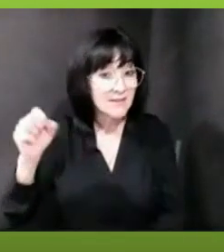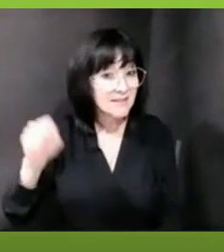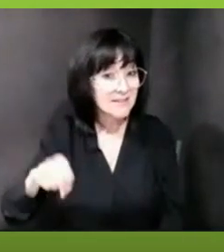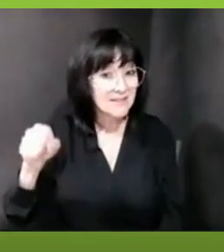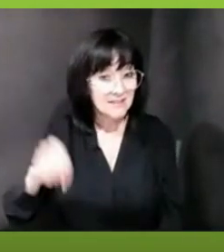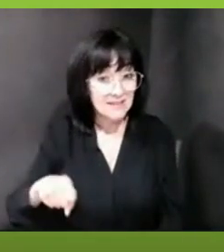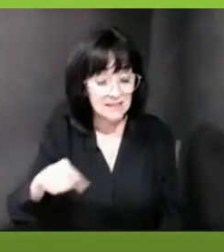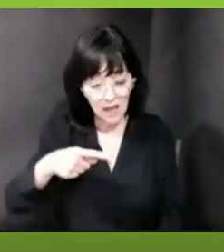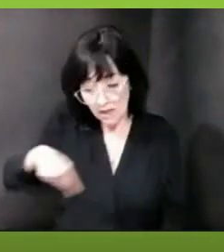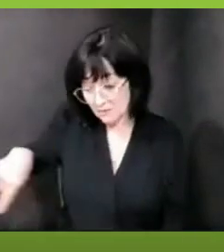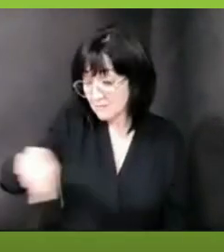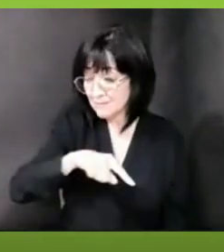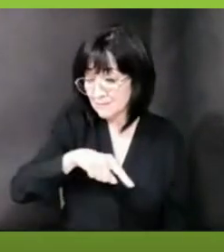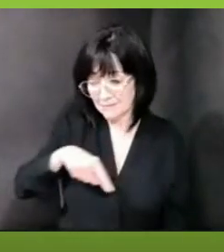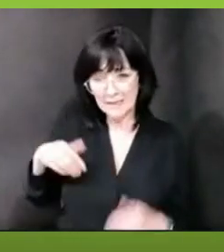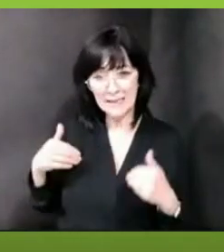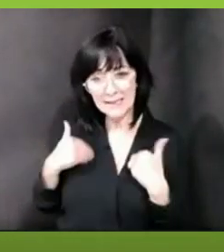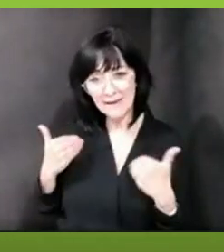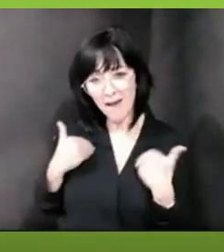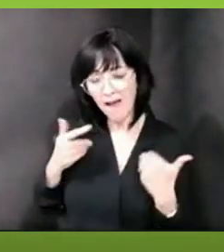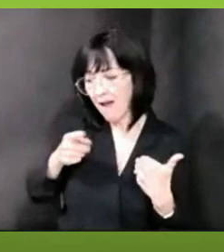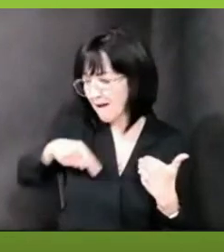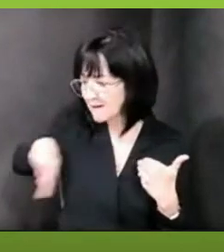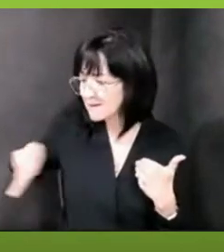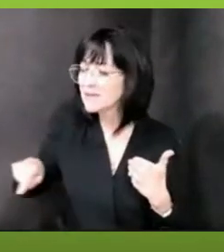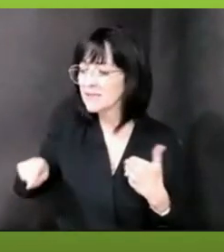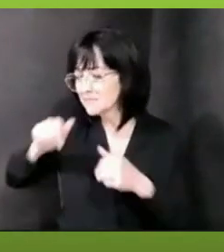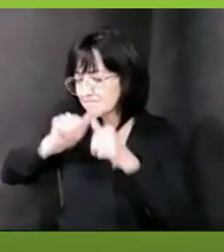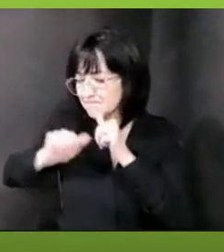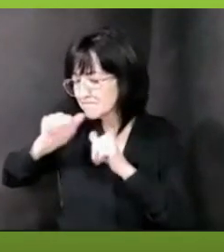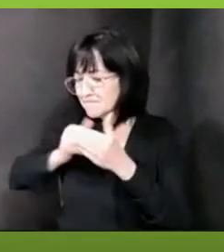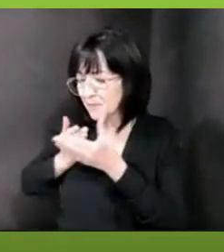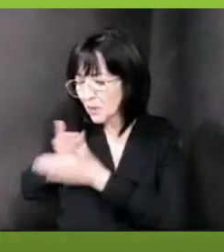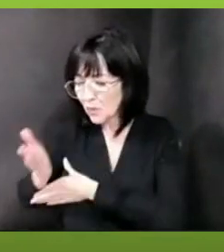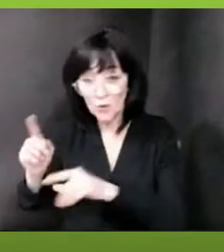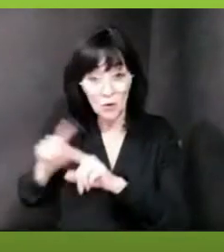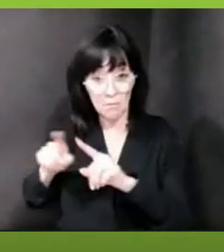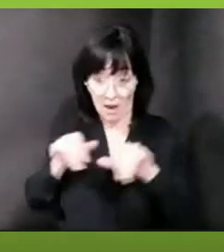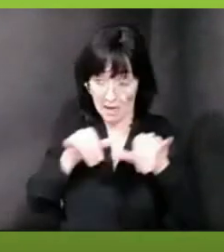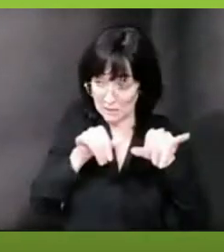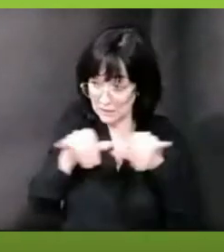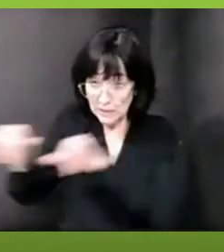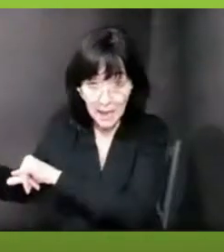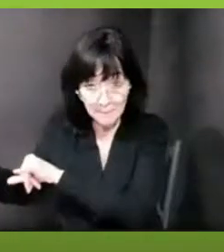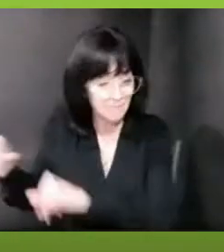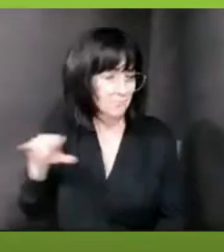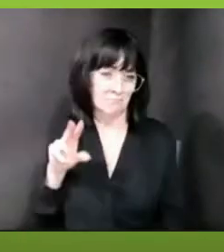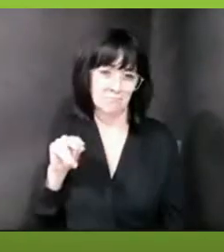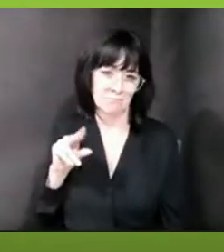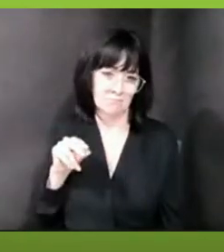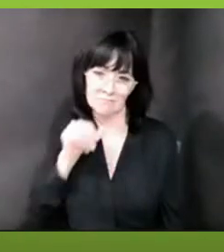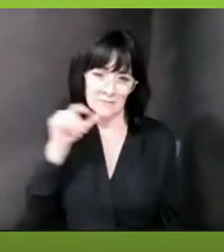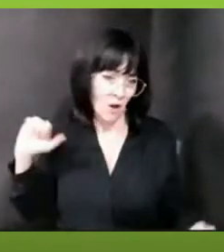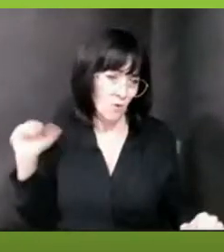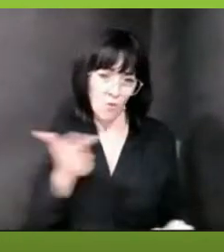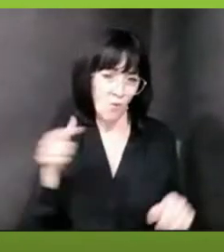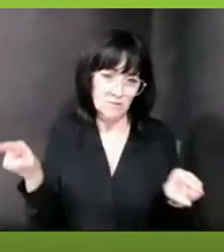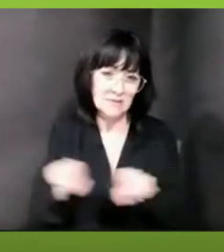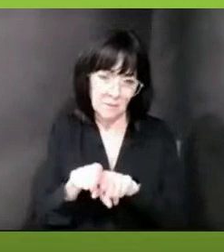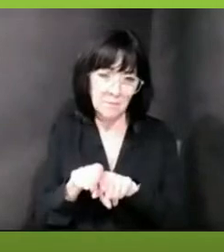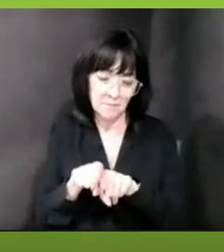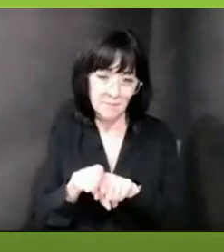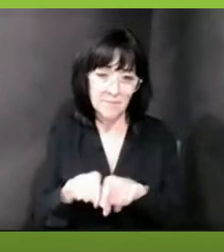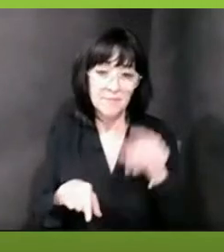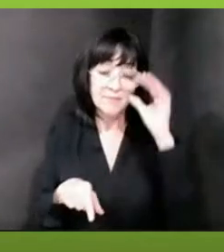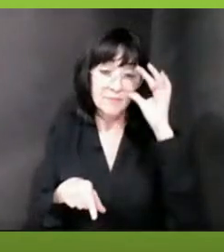similar age range and we might be going through similar situations, but they're not the same. And when you're targeting or trying to work with